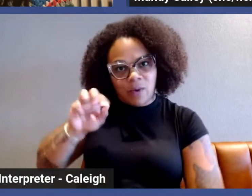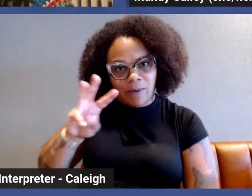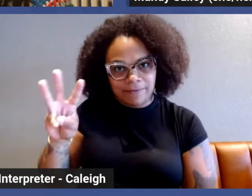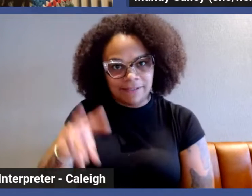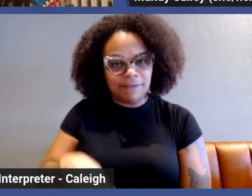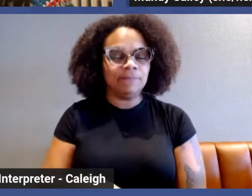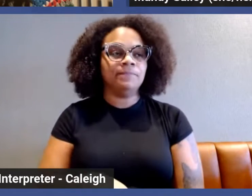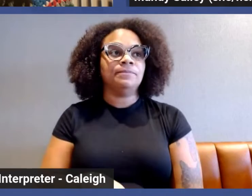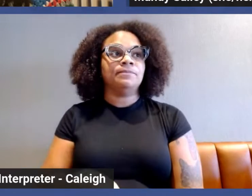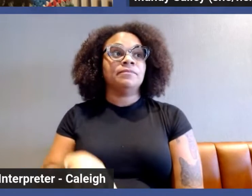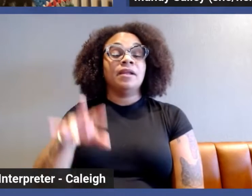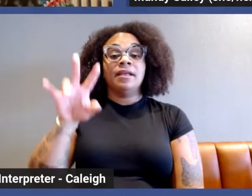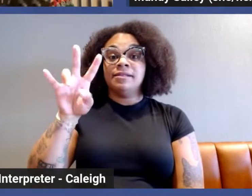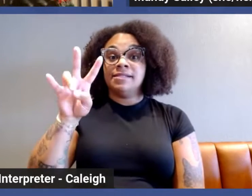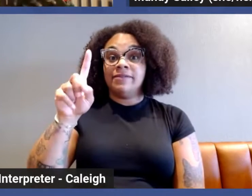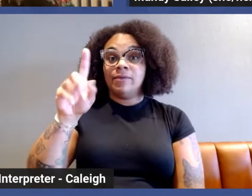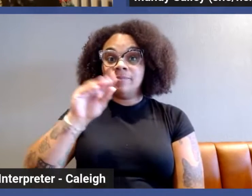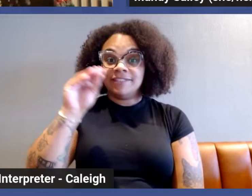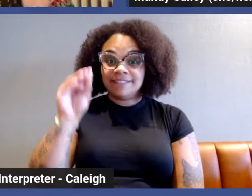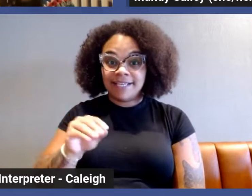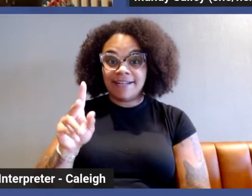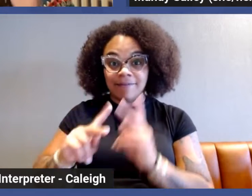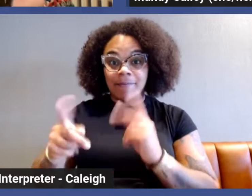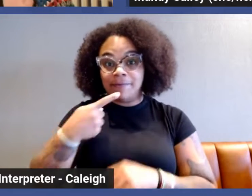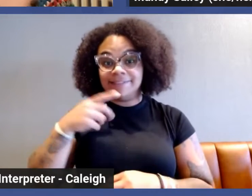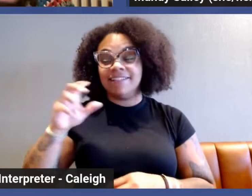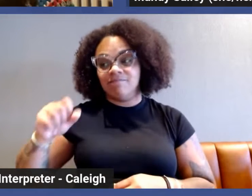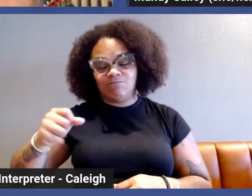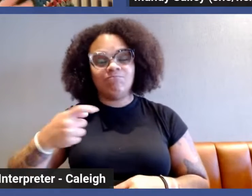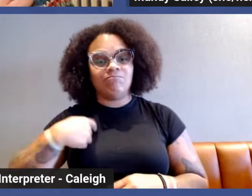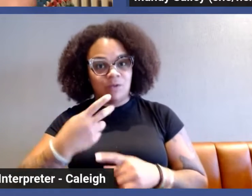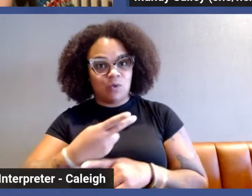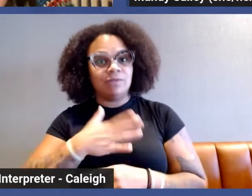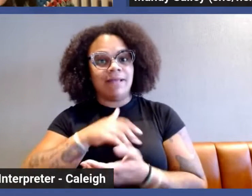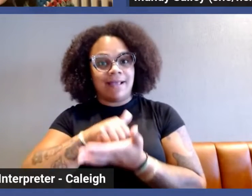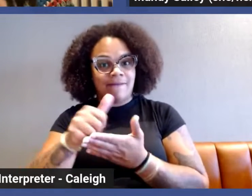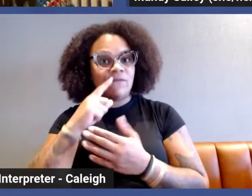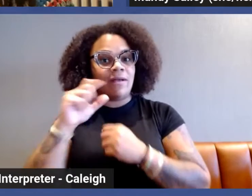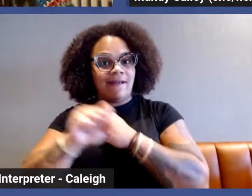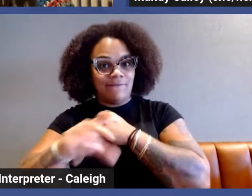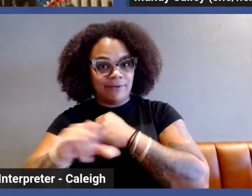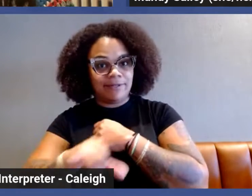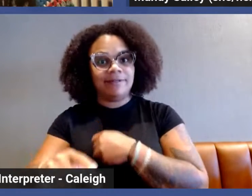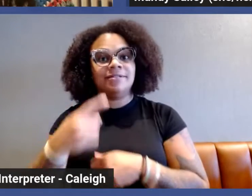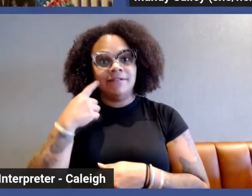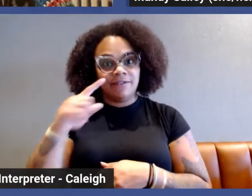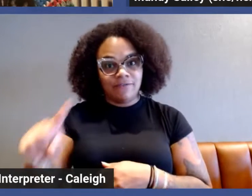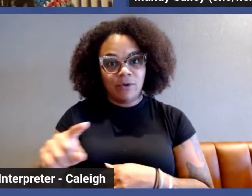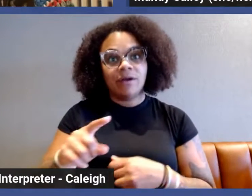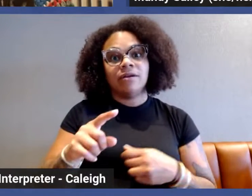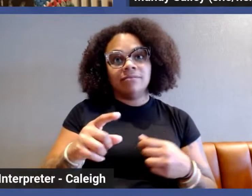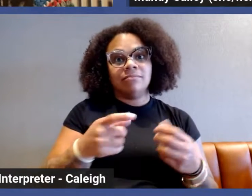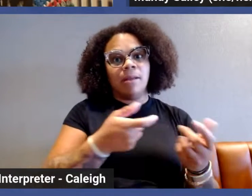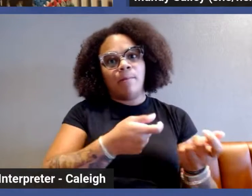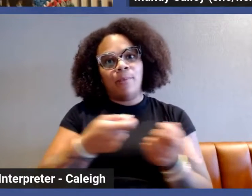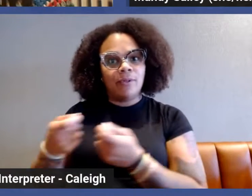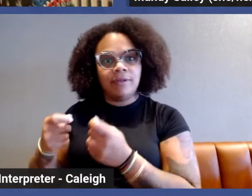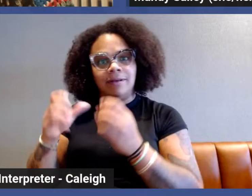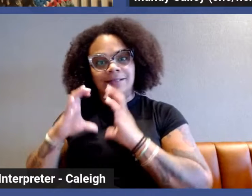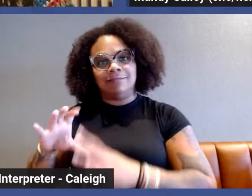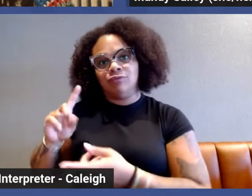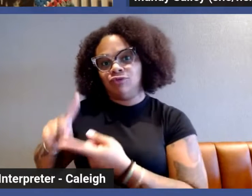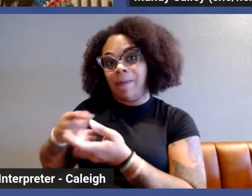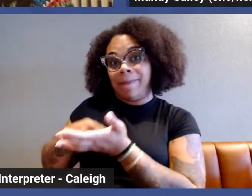was 71% of the people who said, yes, I definitely use my account for advertising towards a paid platform. 71% of those